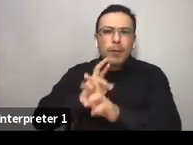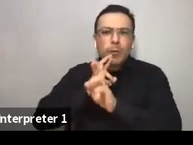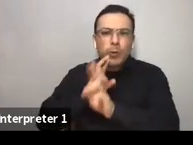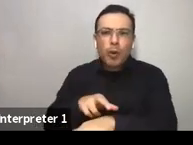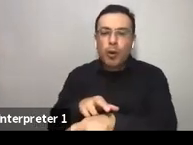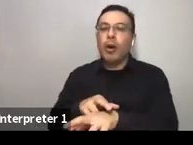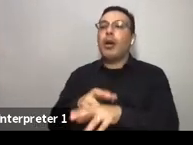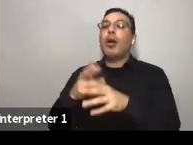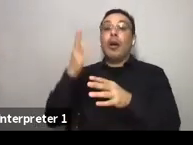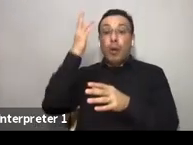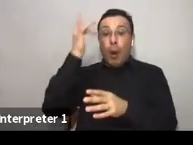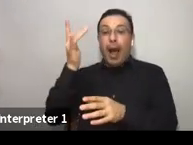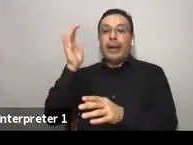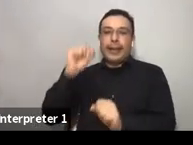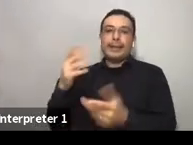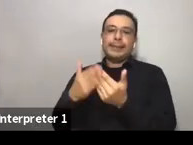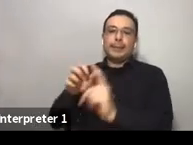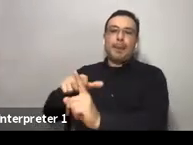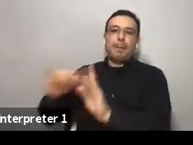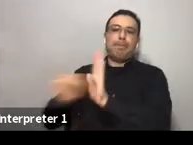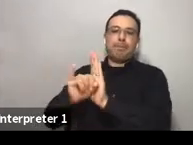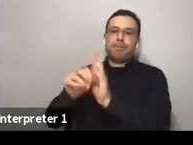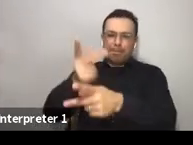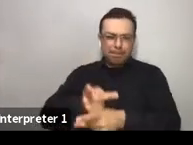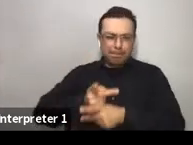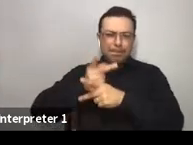that it's not personally identifying.